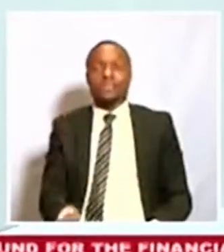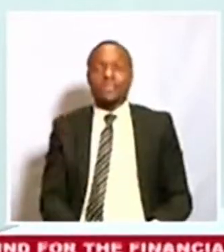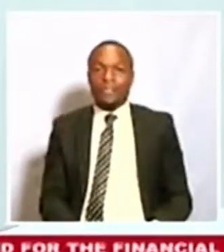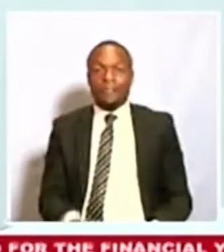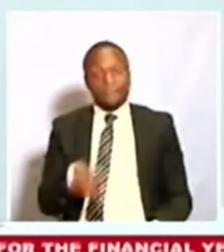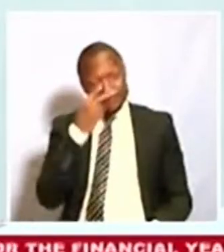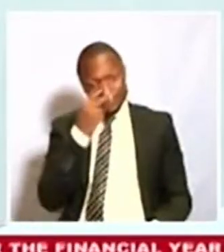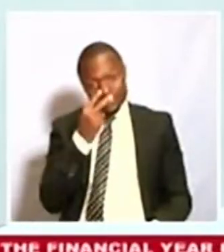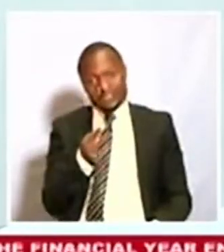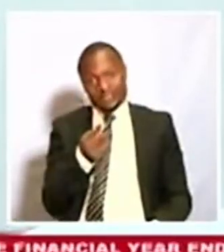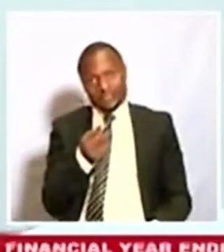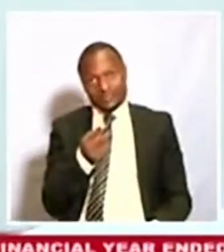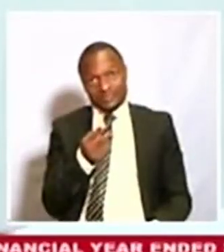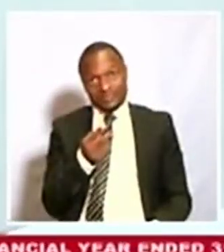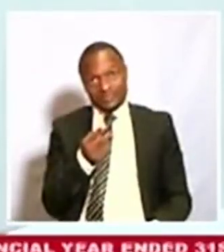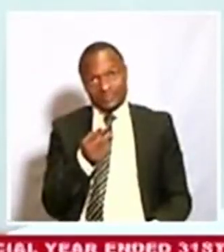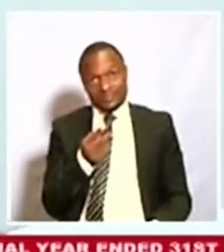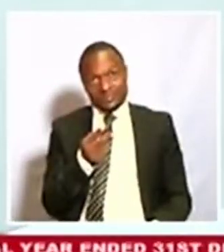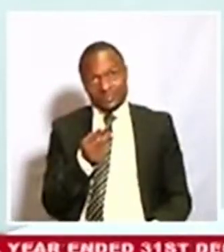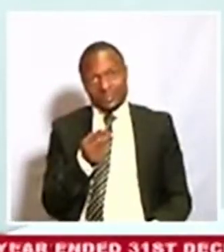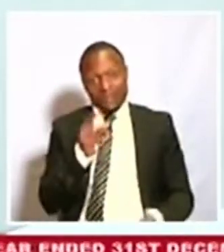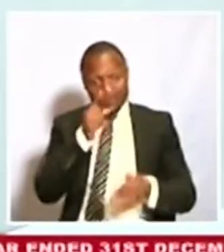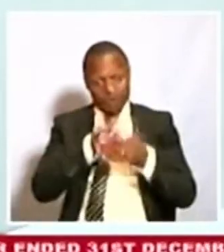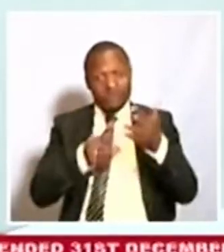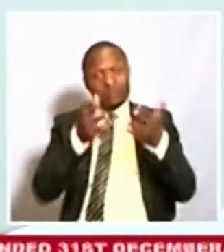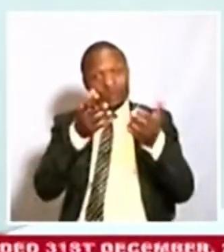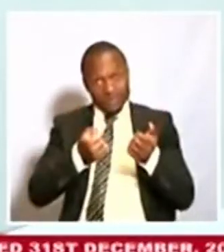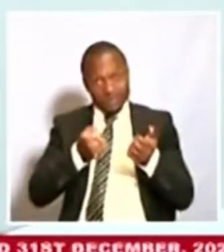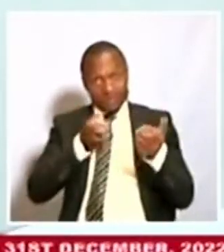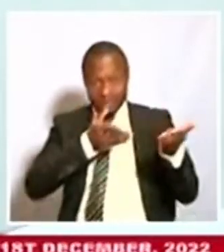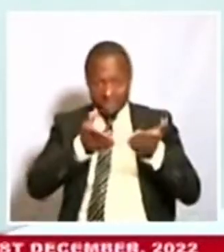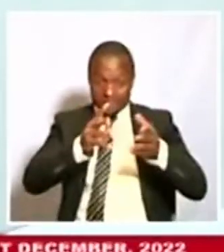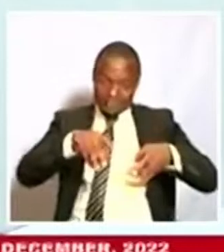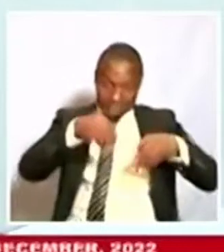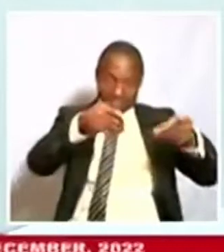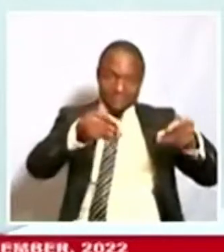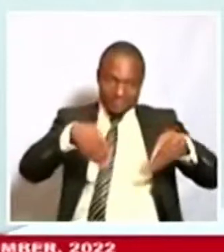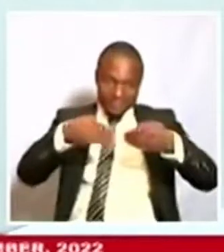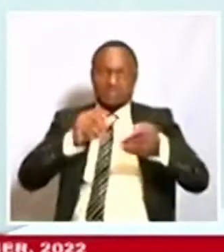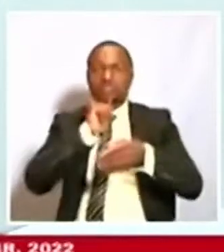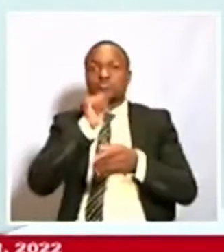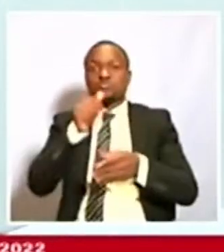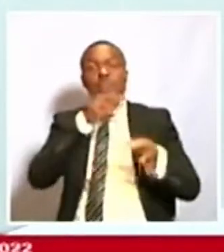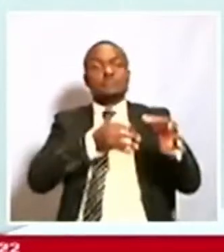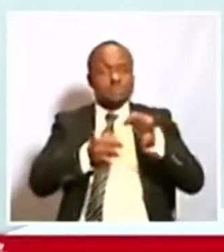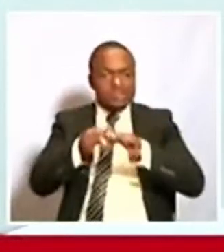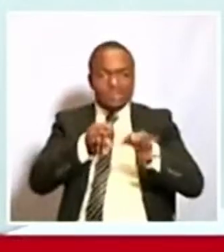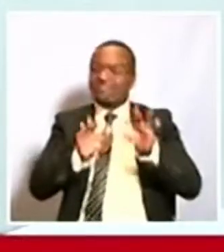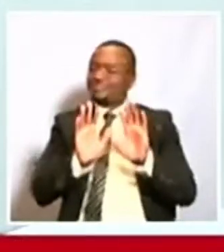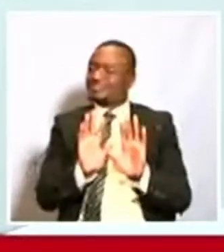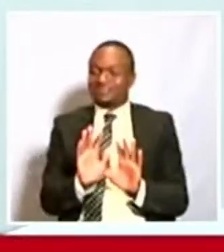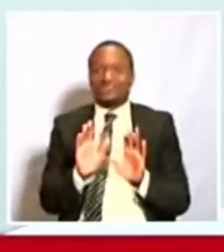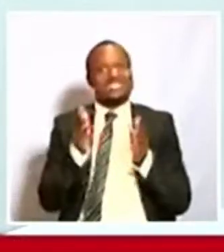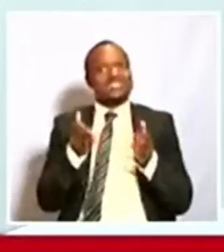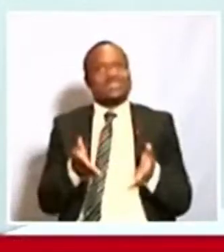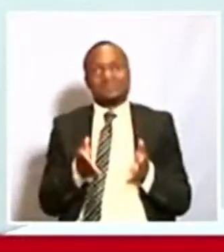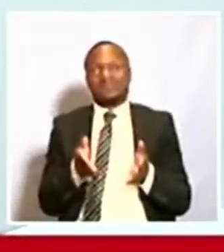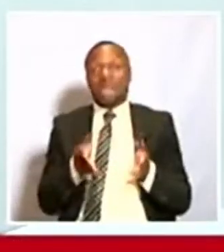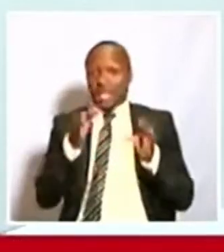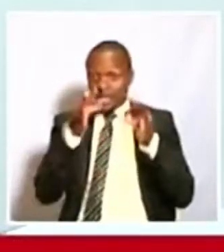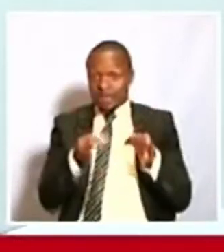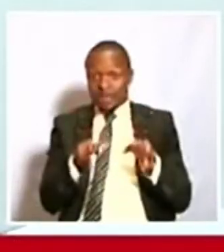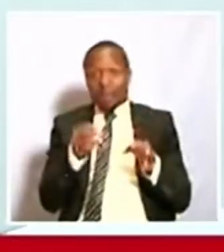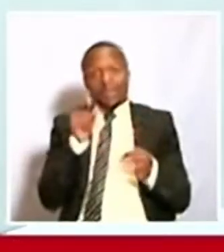see that what we are looking for is service delivery and not the explanations here. If